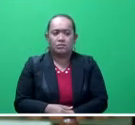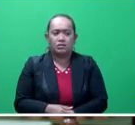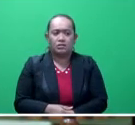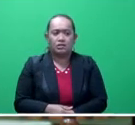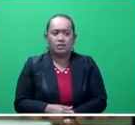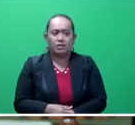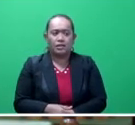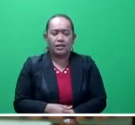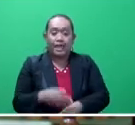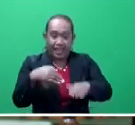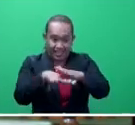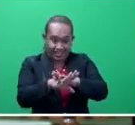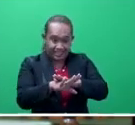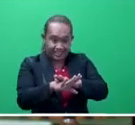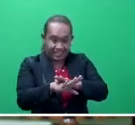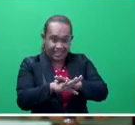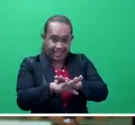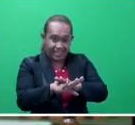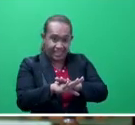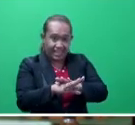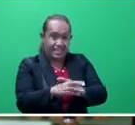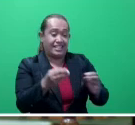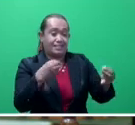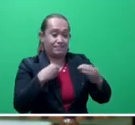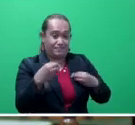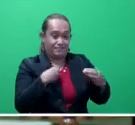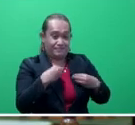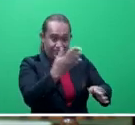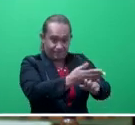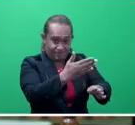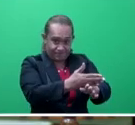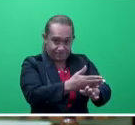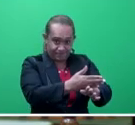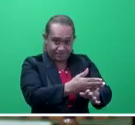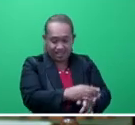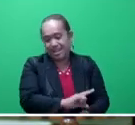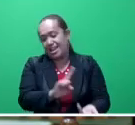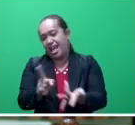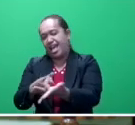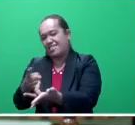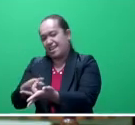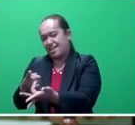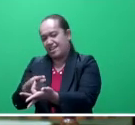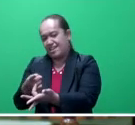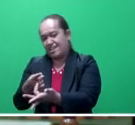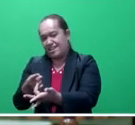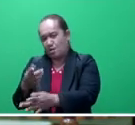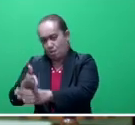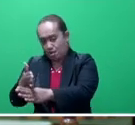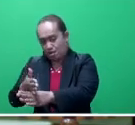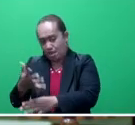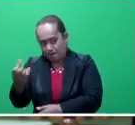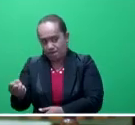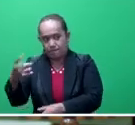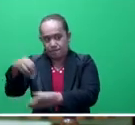formal sector I should say, and $32 million to the informal sector. These were direct cash benefits apart from